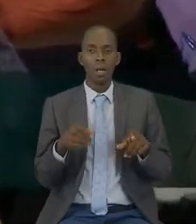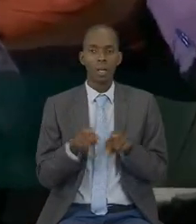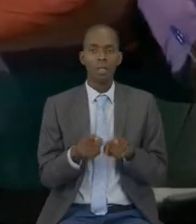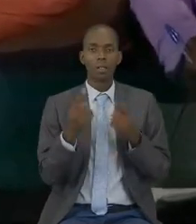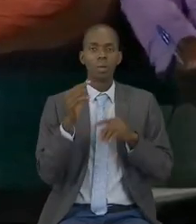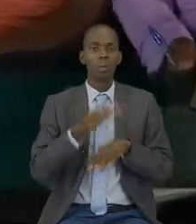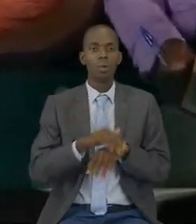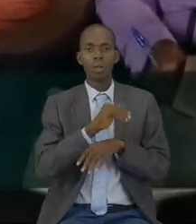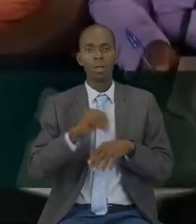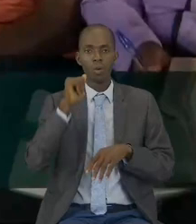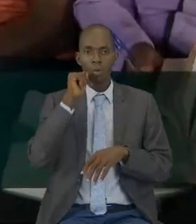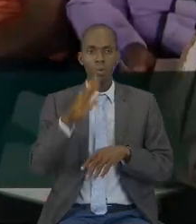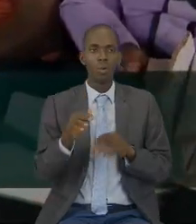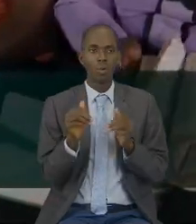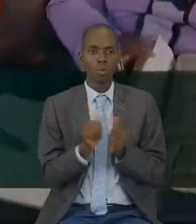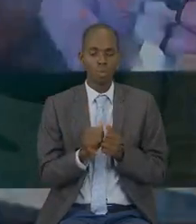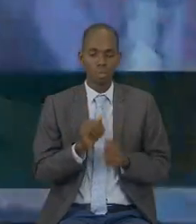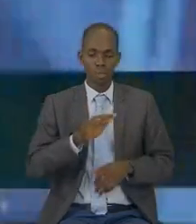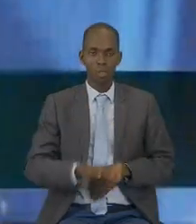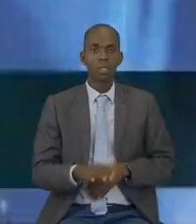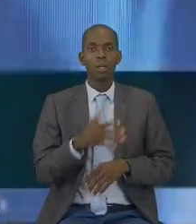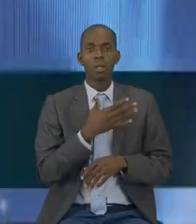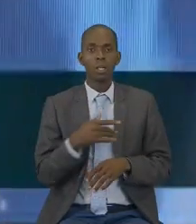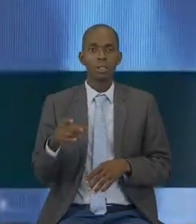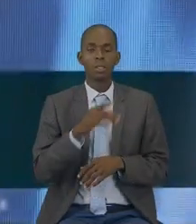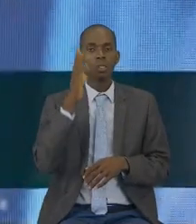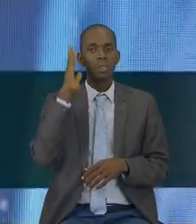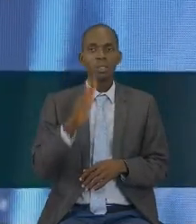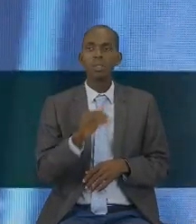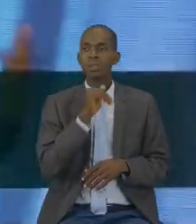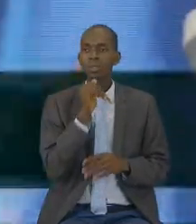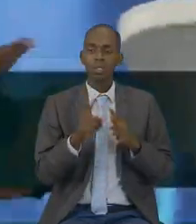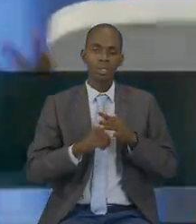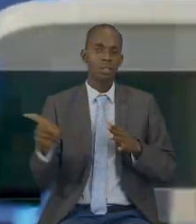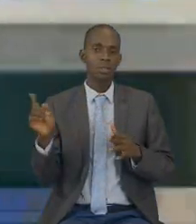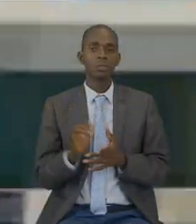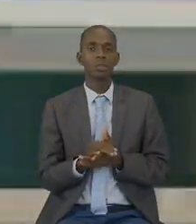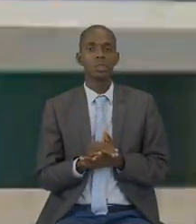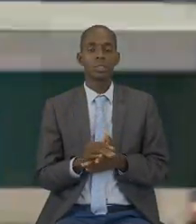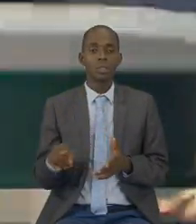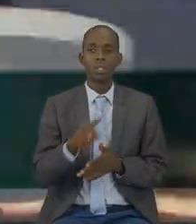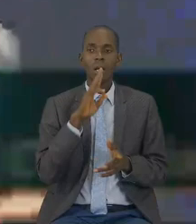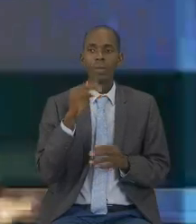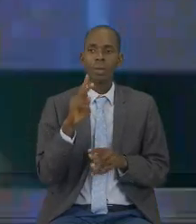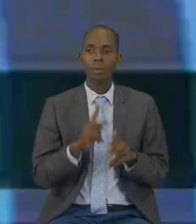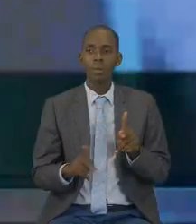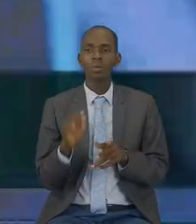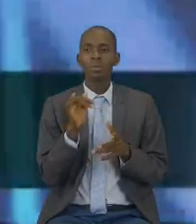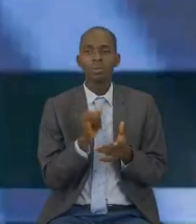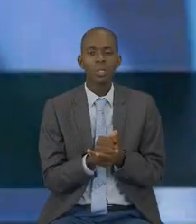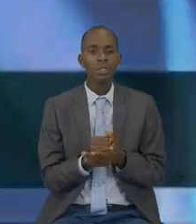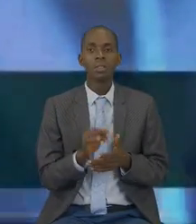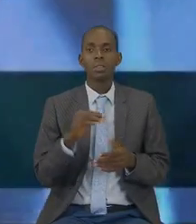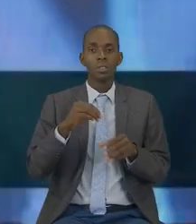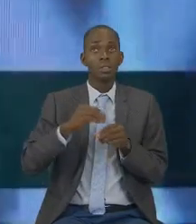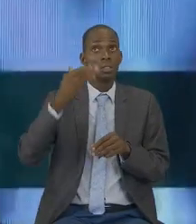a woman with child, and they shall not escape. Those are the people that superficially,